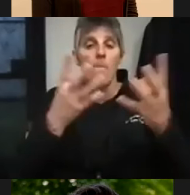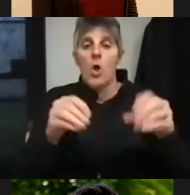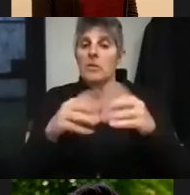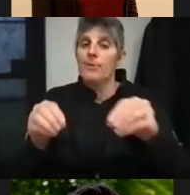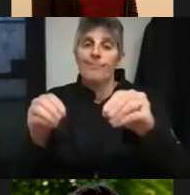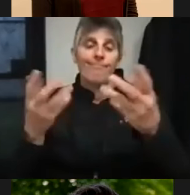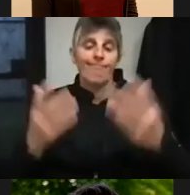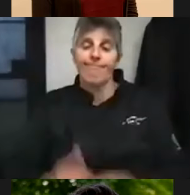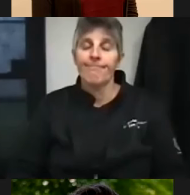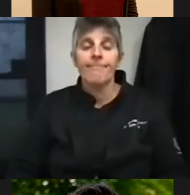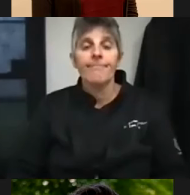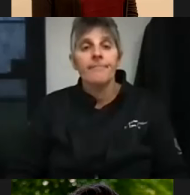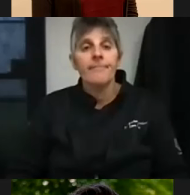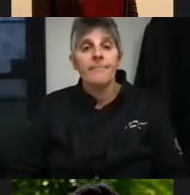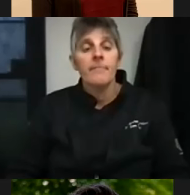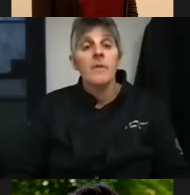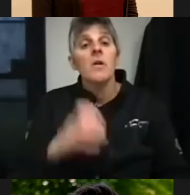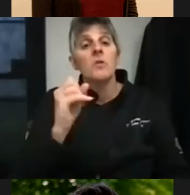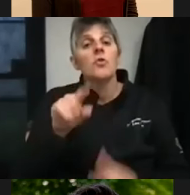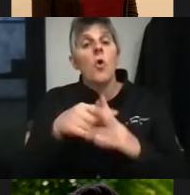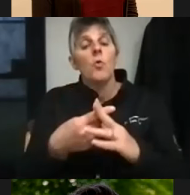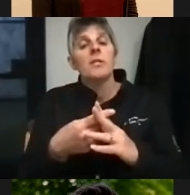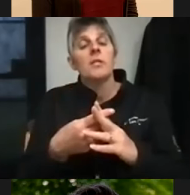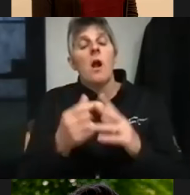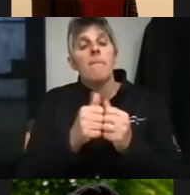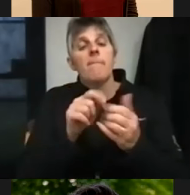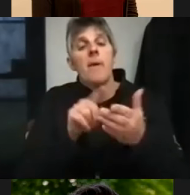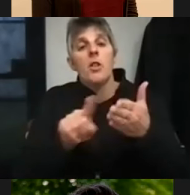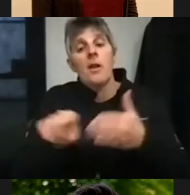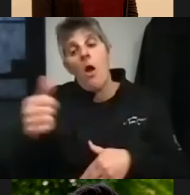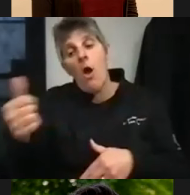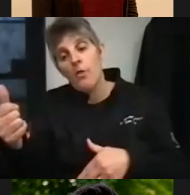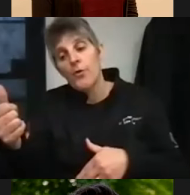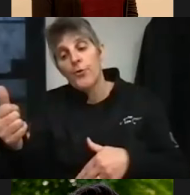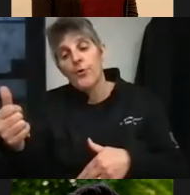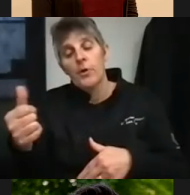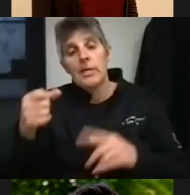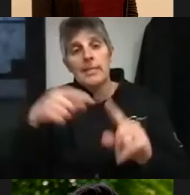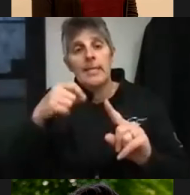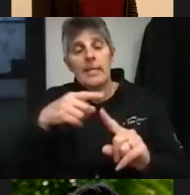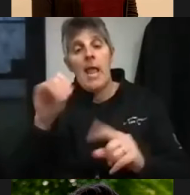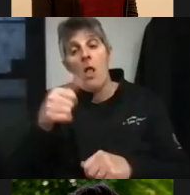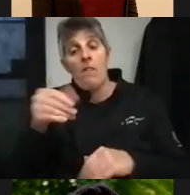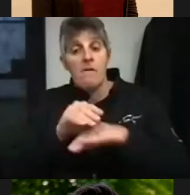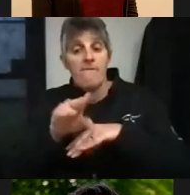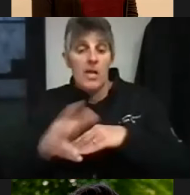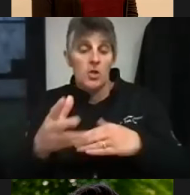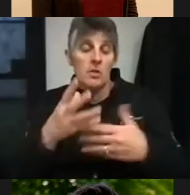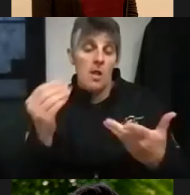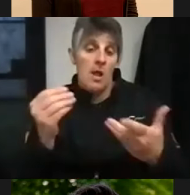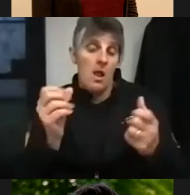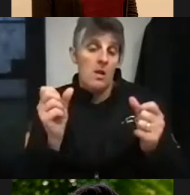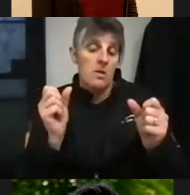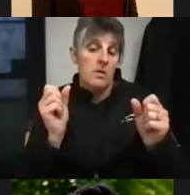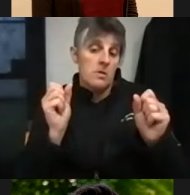division. So we started by looking at other signaling and other factors that can